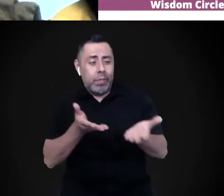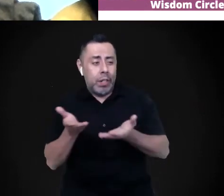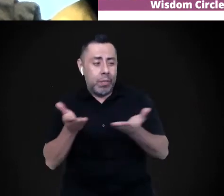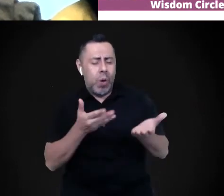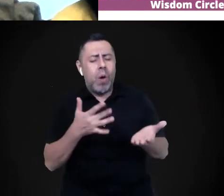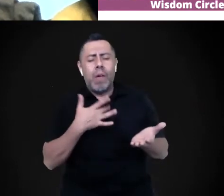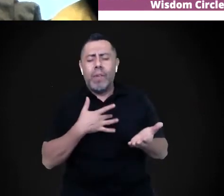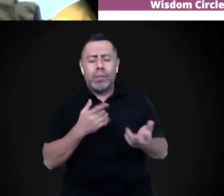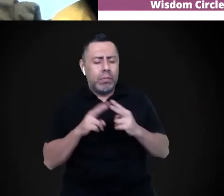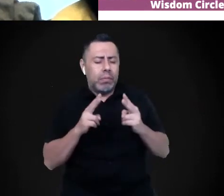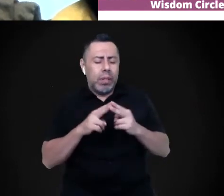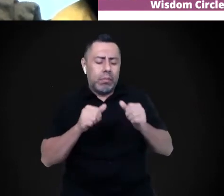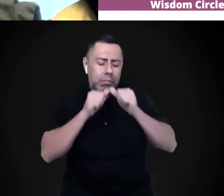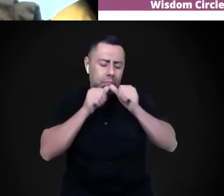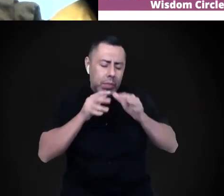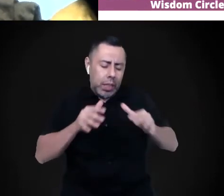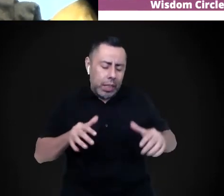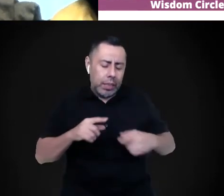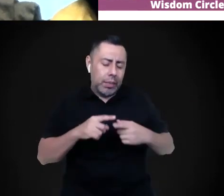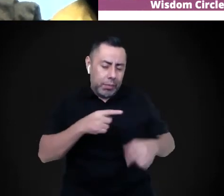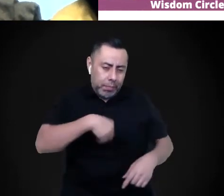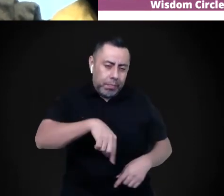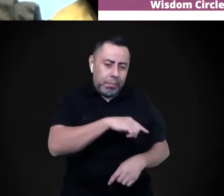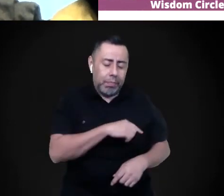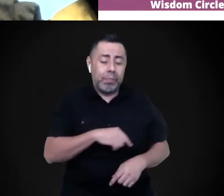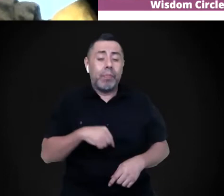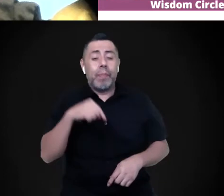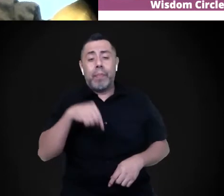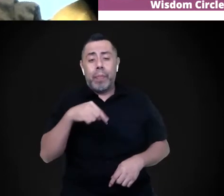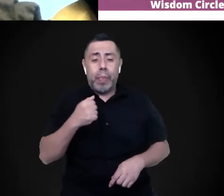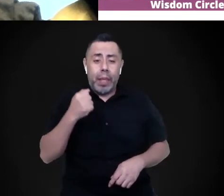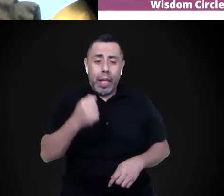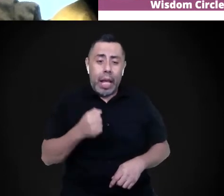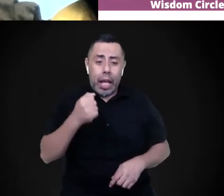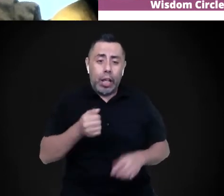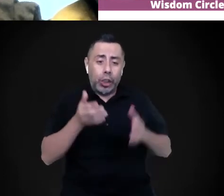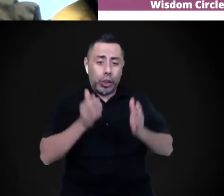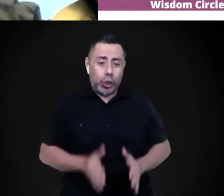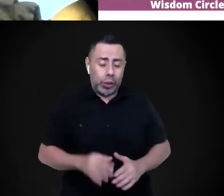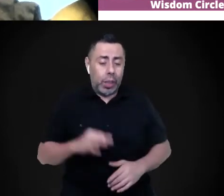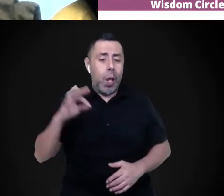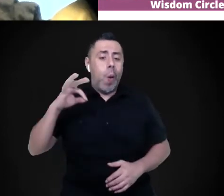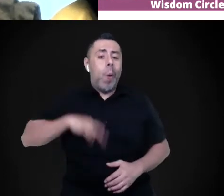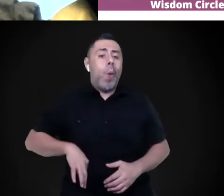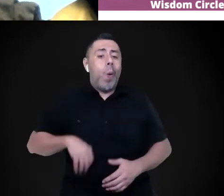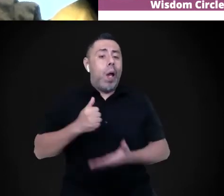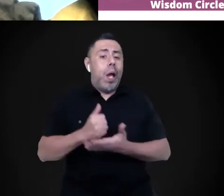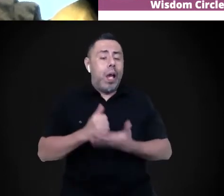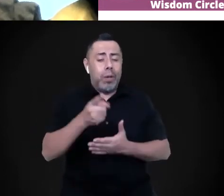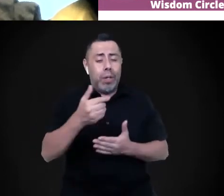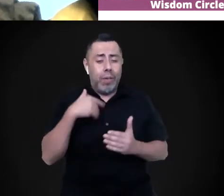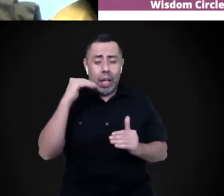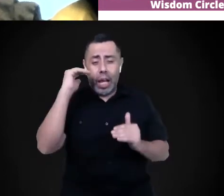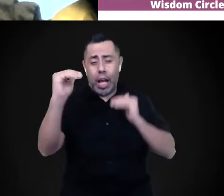really helps the elders is the adult diapers that you give out, the wet ones,